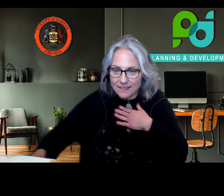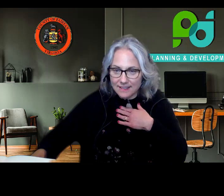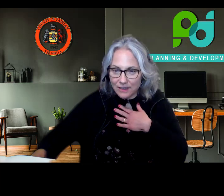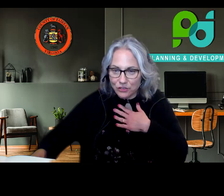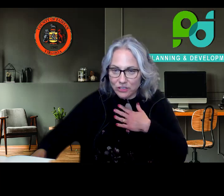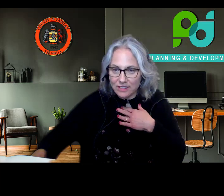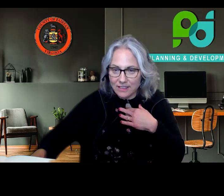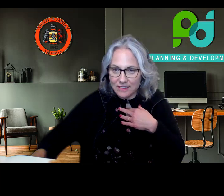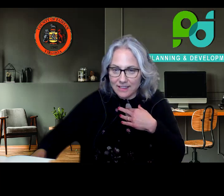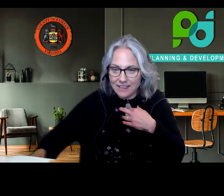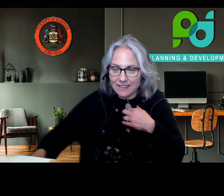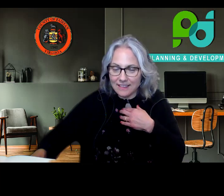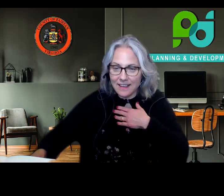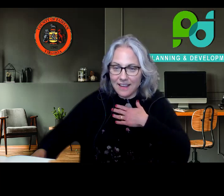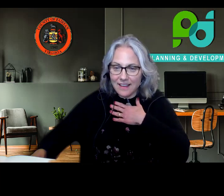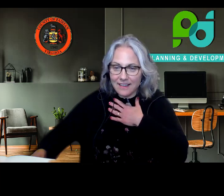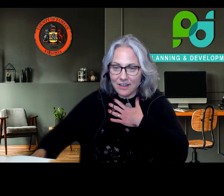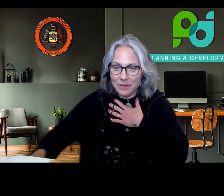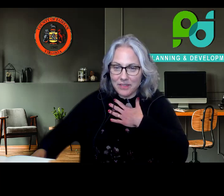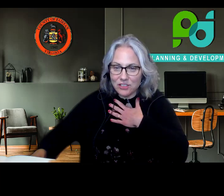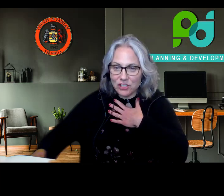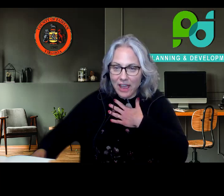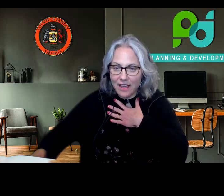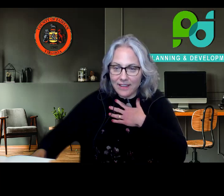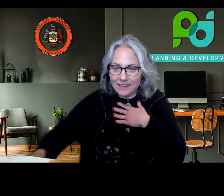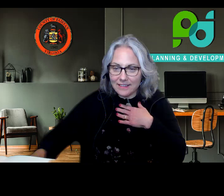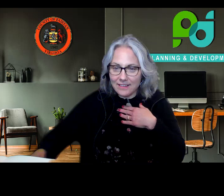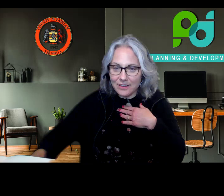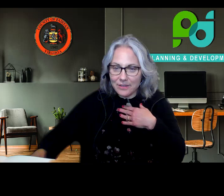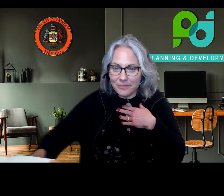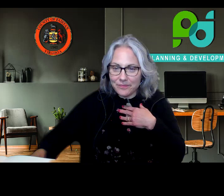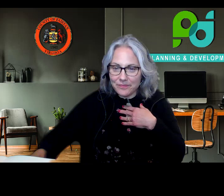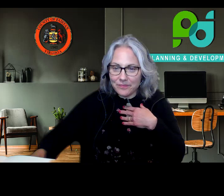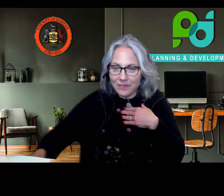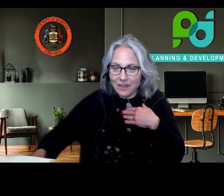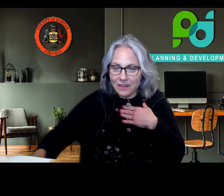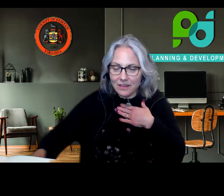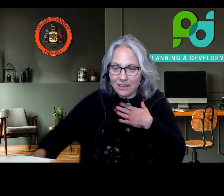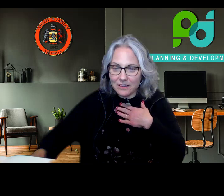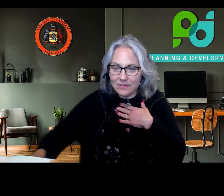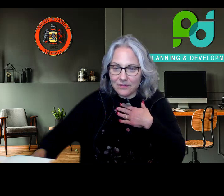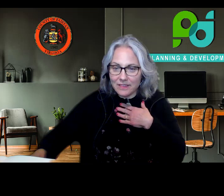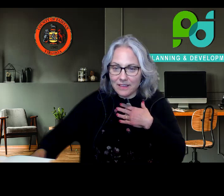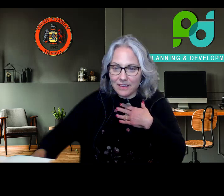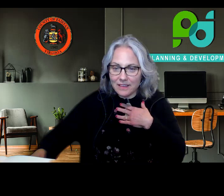is a discussion in the chat.